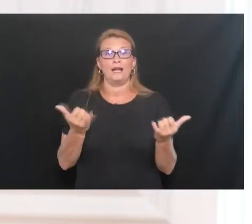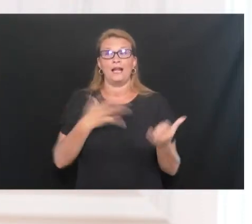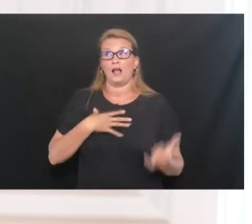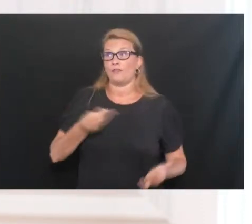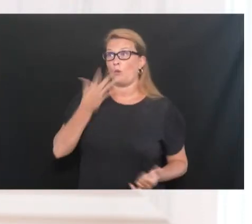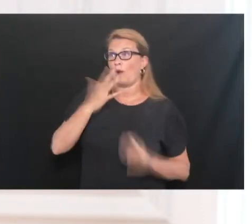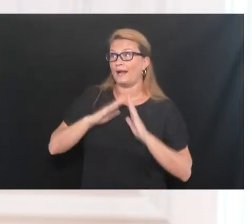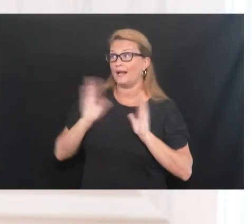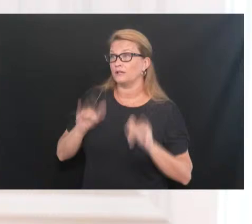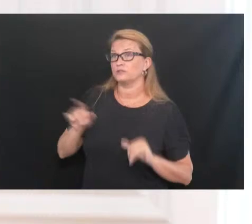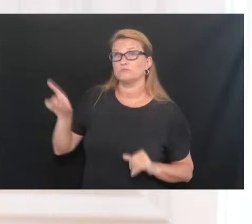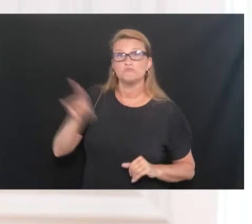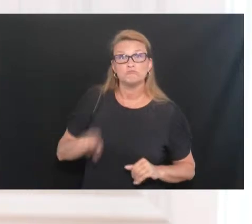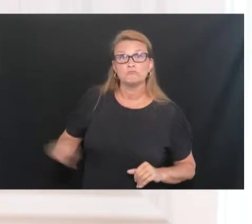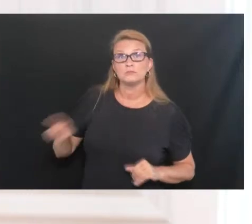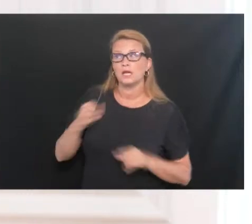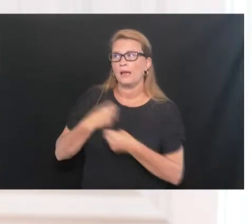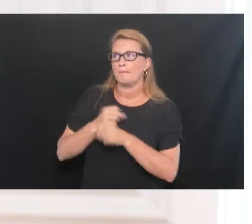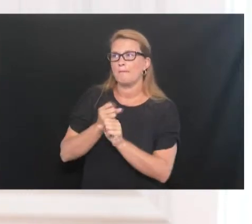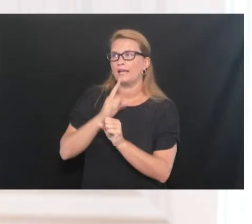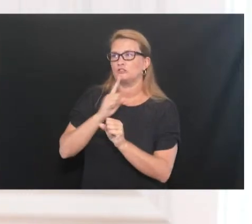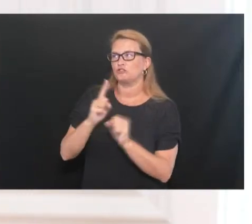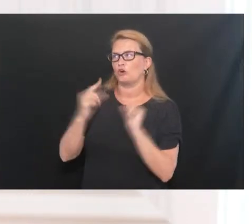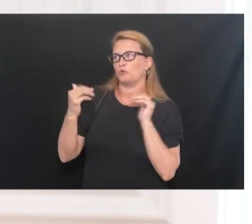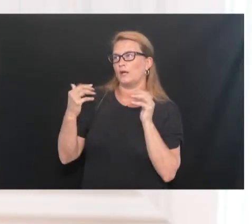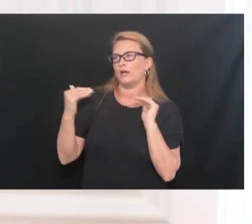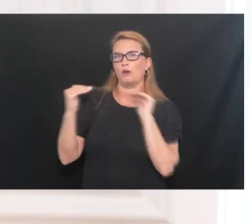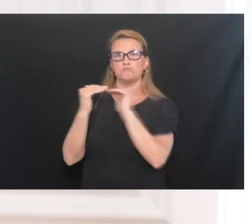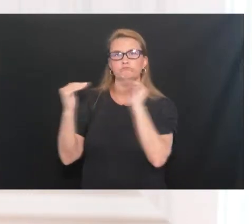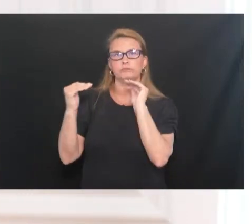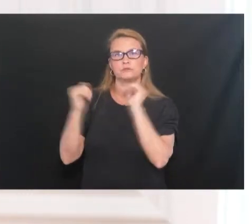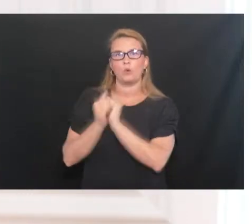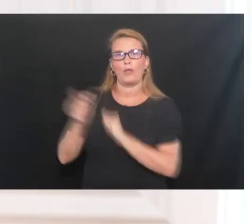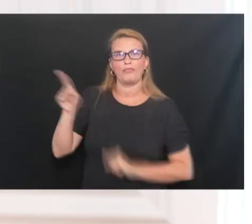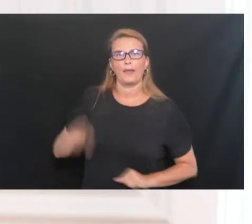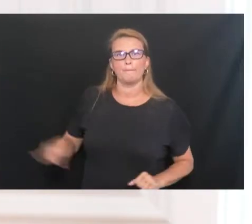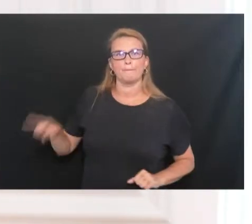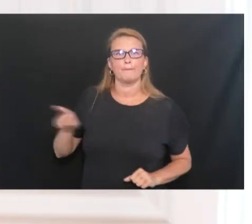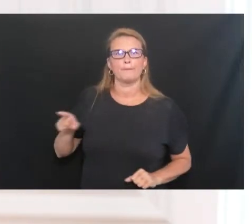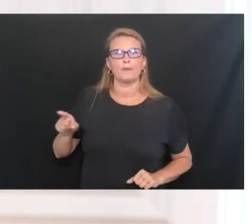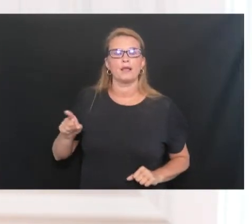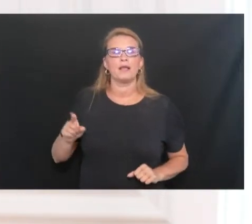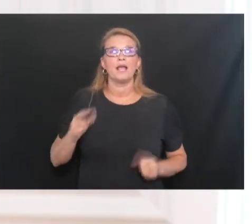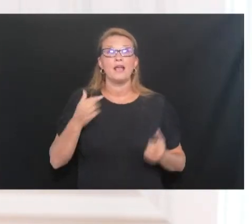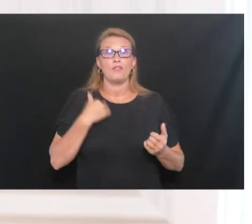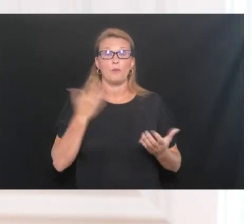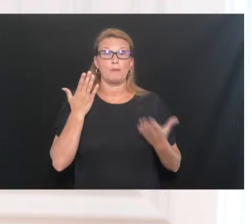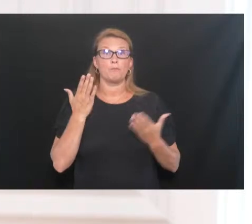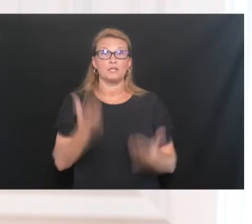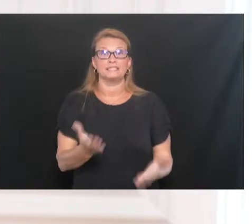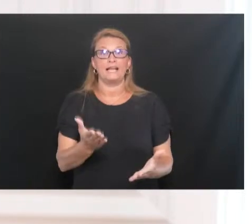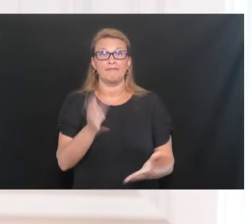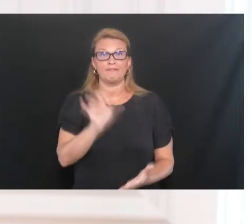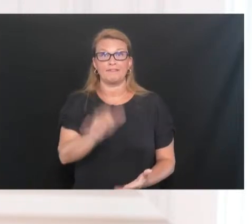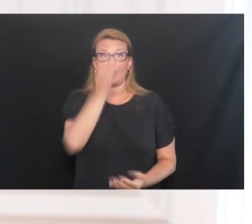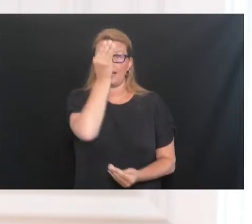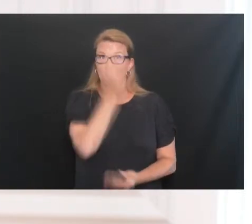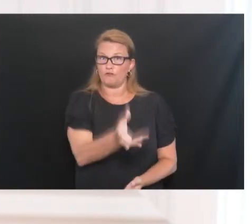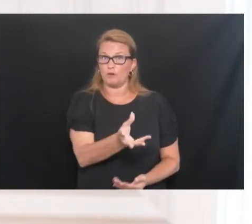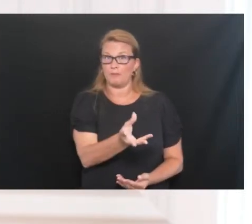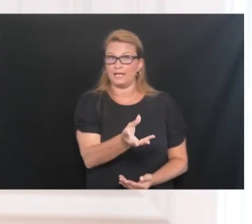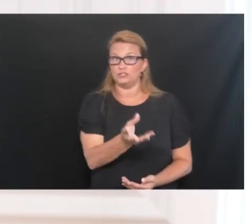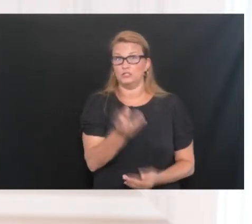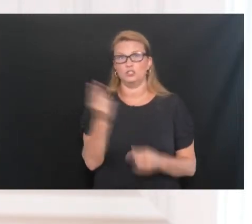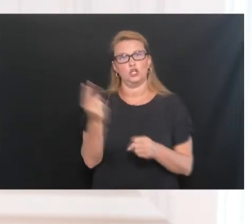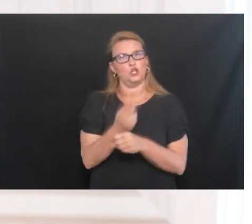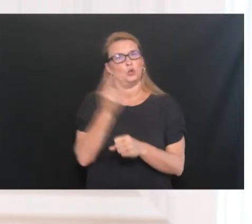make sure that we are completely in line with everybody else, but that we are presenting that information in a way could be useful not